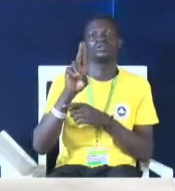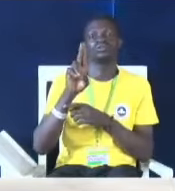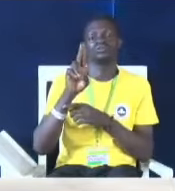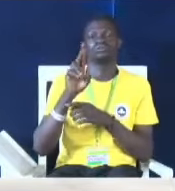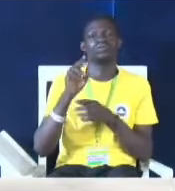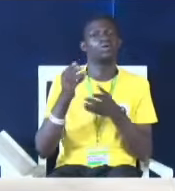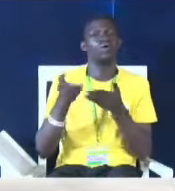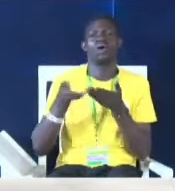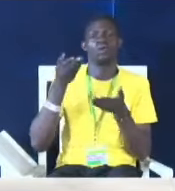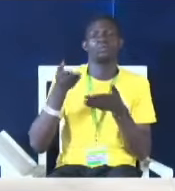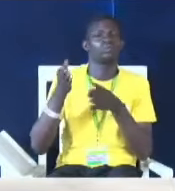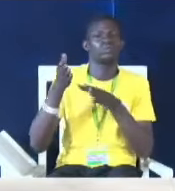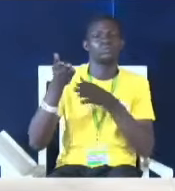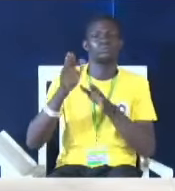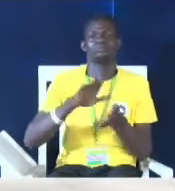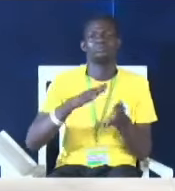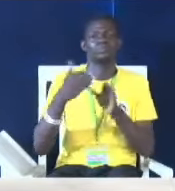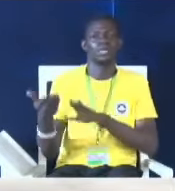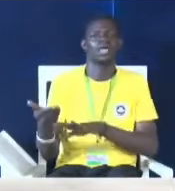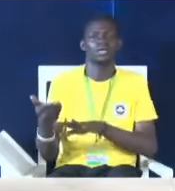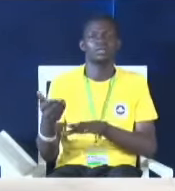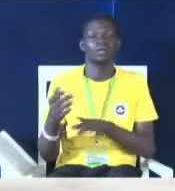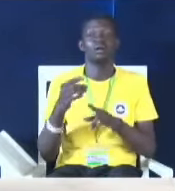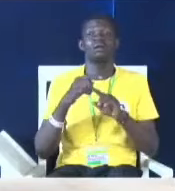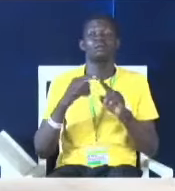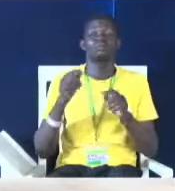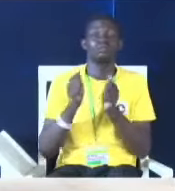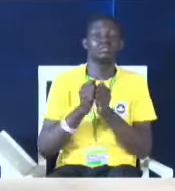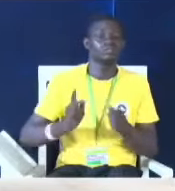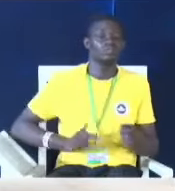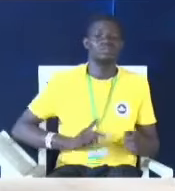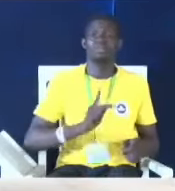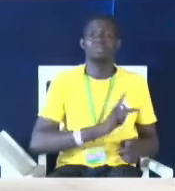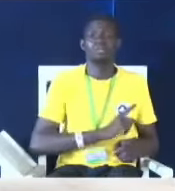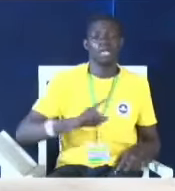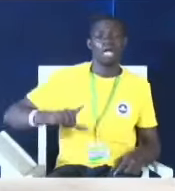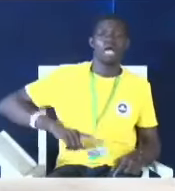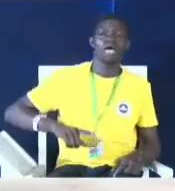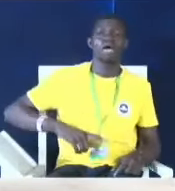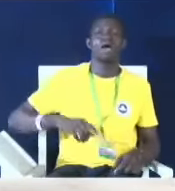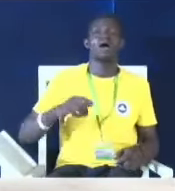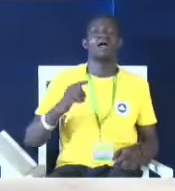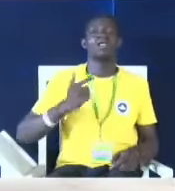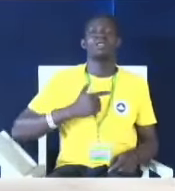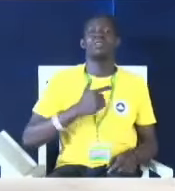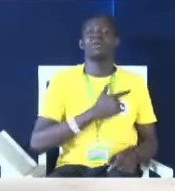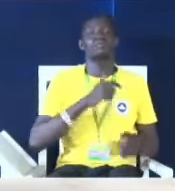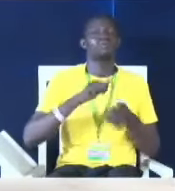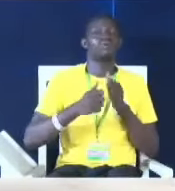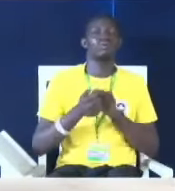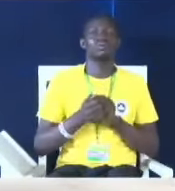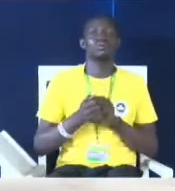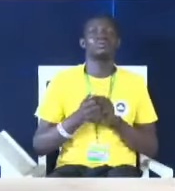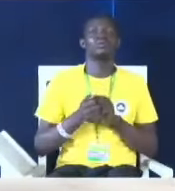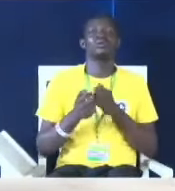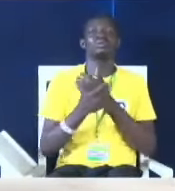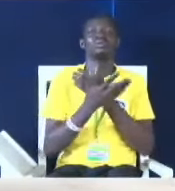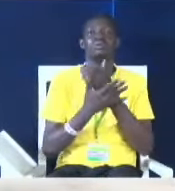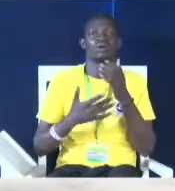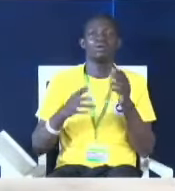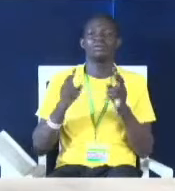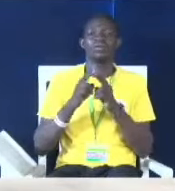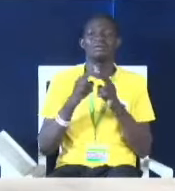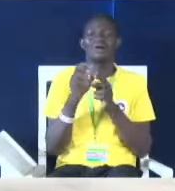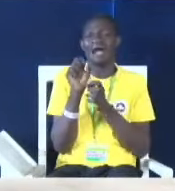almost dead, with liver, kidney, and lung issues. Her blood was